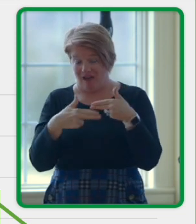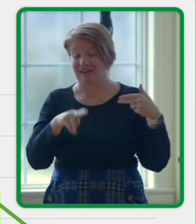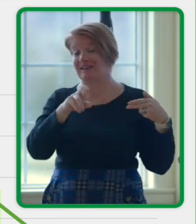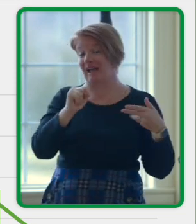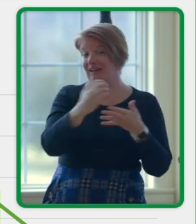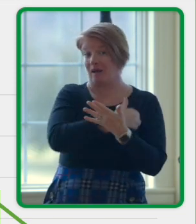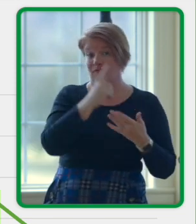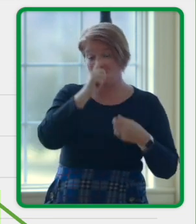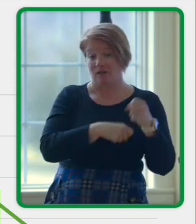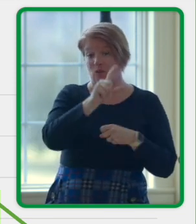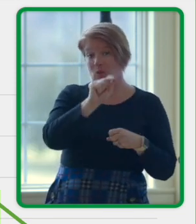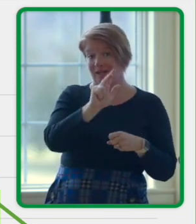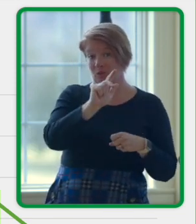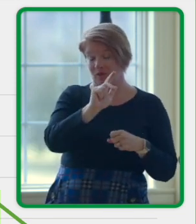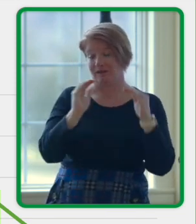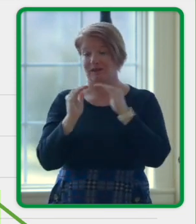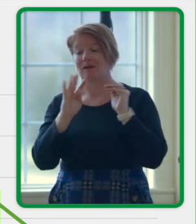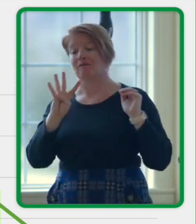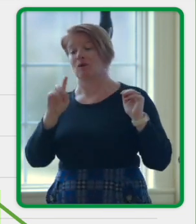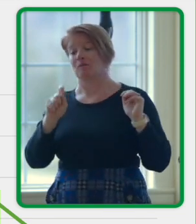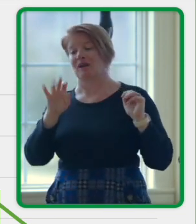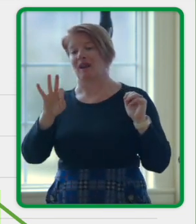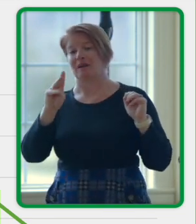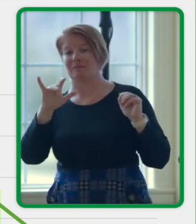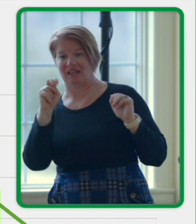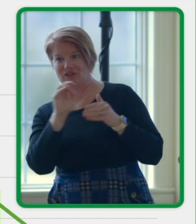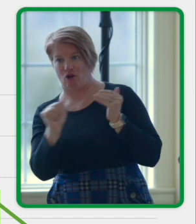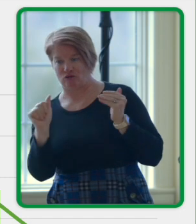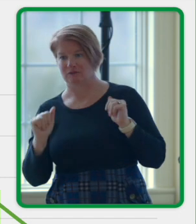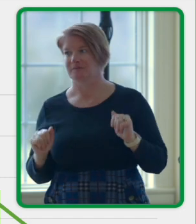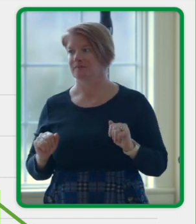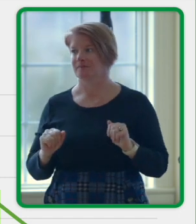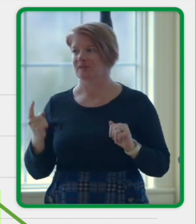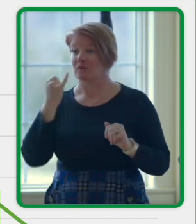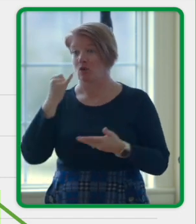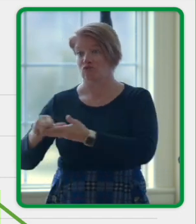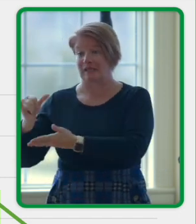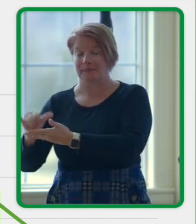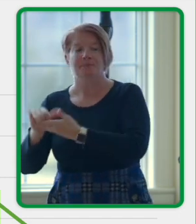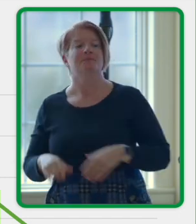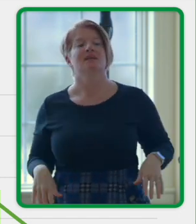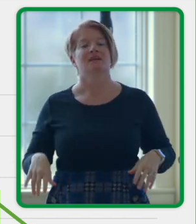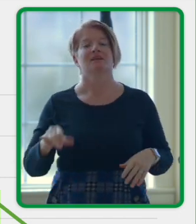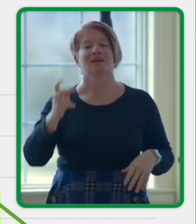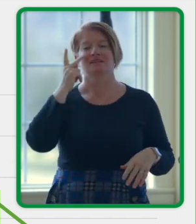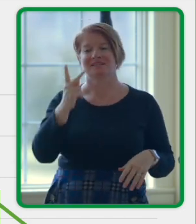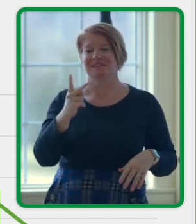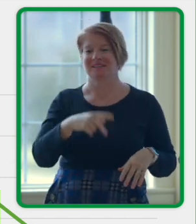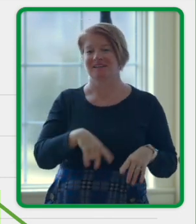income for 2023 equaled $4.9 million. As you can see, this is a drop from